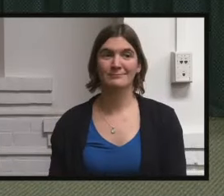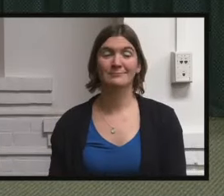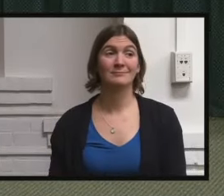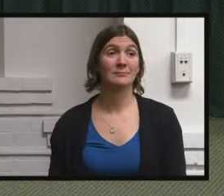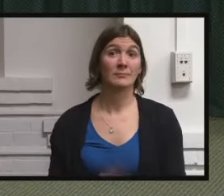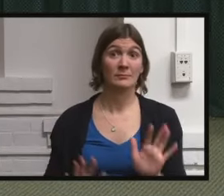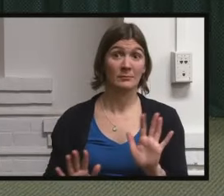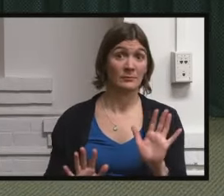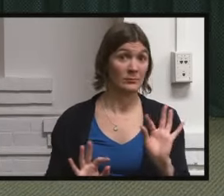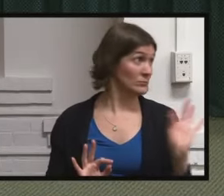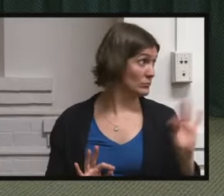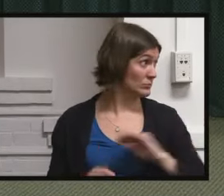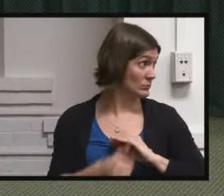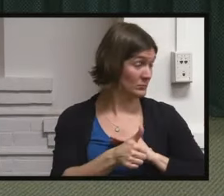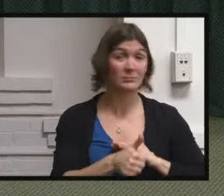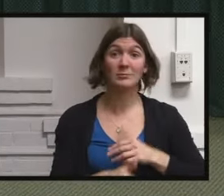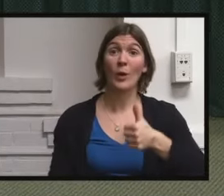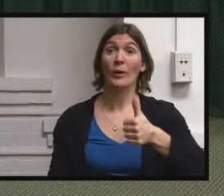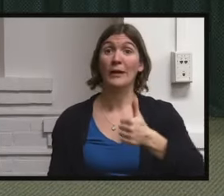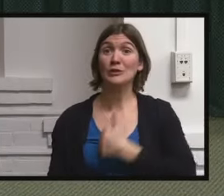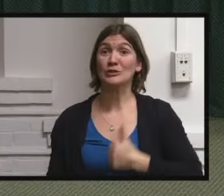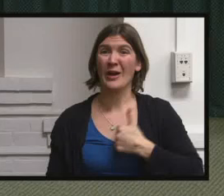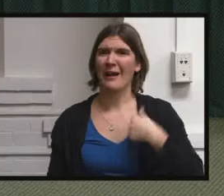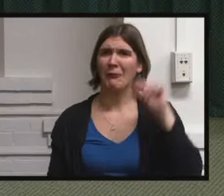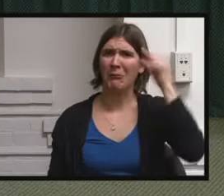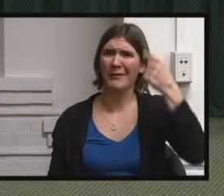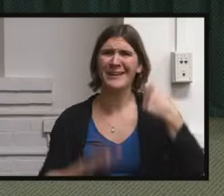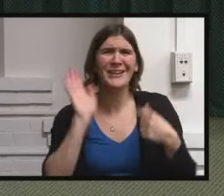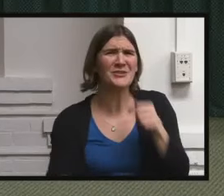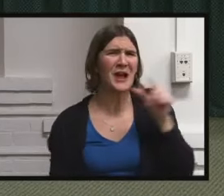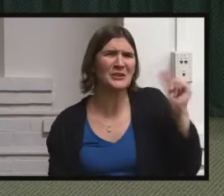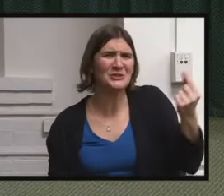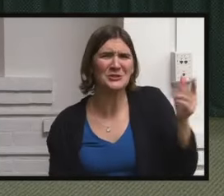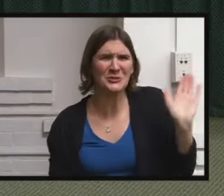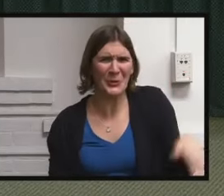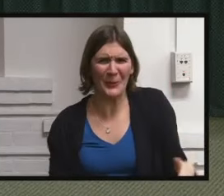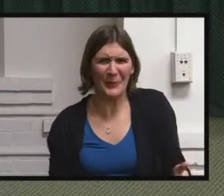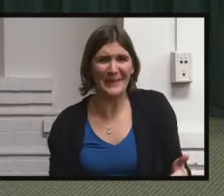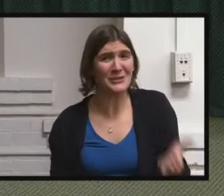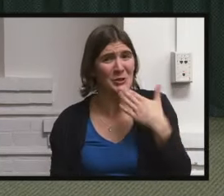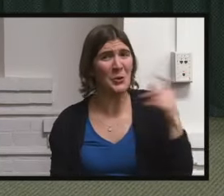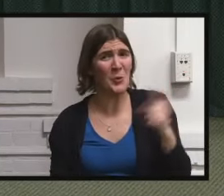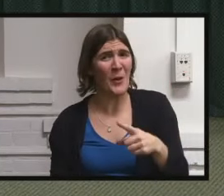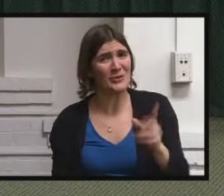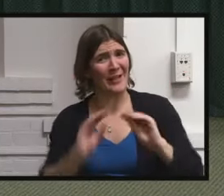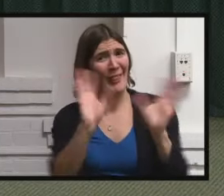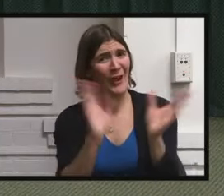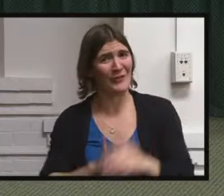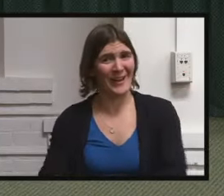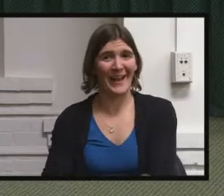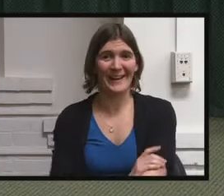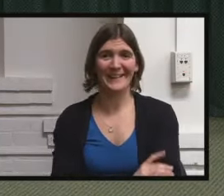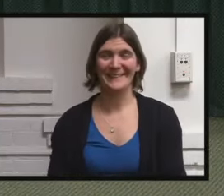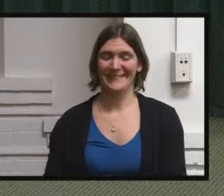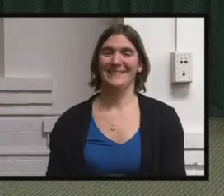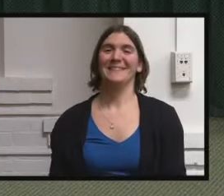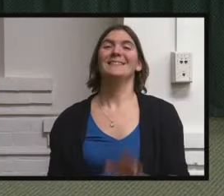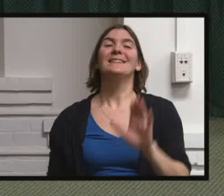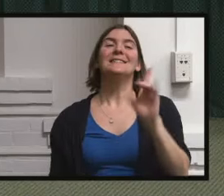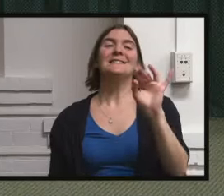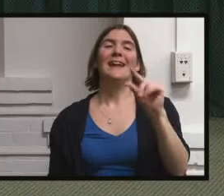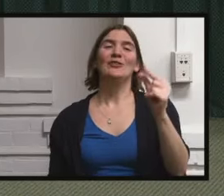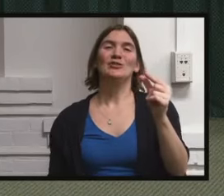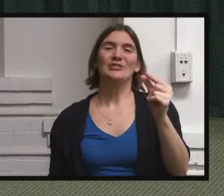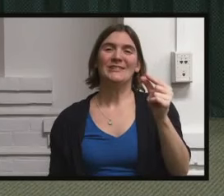also. You're all set? Yeah. I'm sorry. That was stupid. No, it's a good question. We also should note